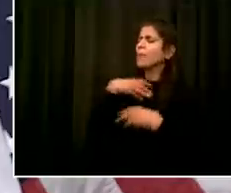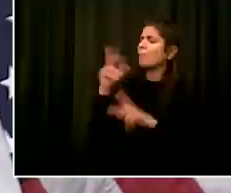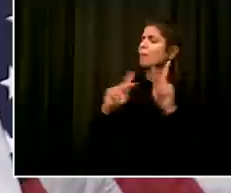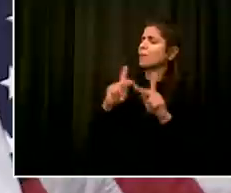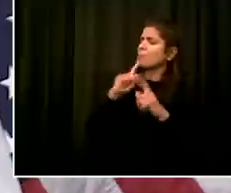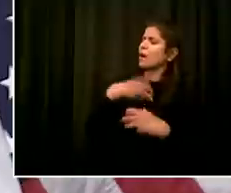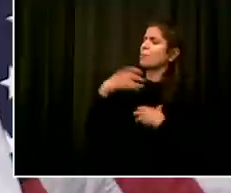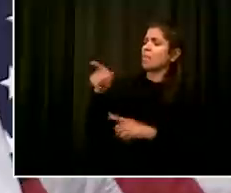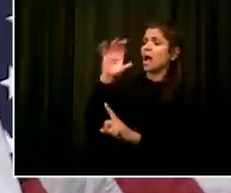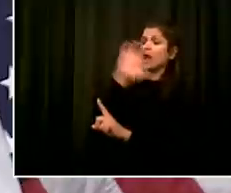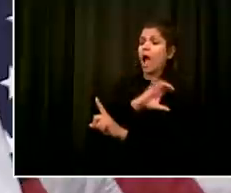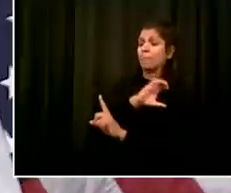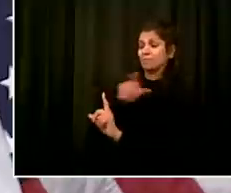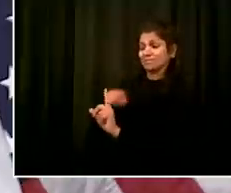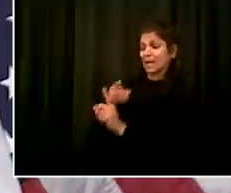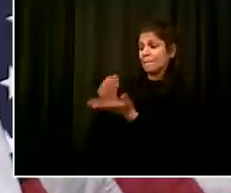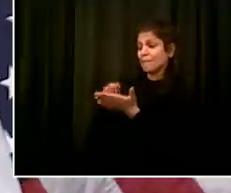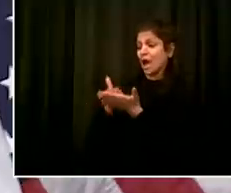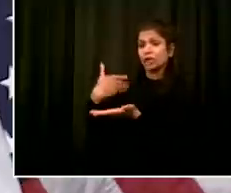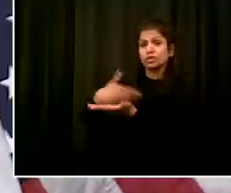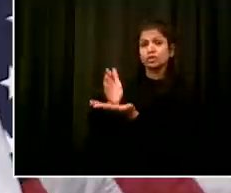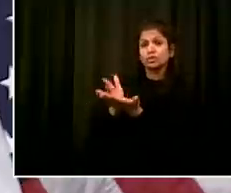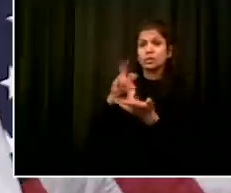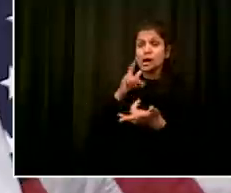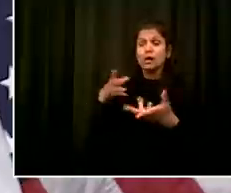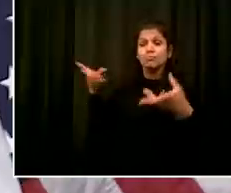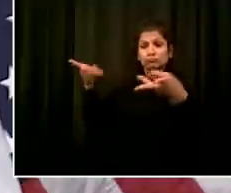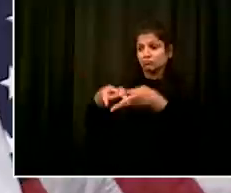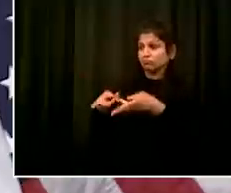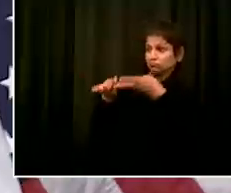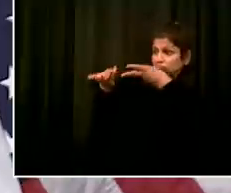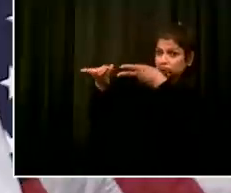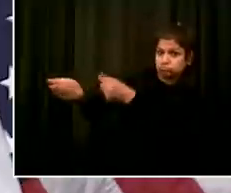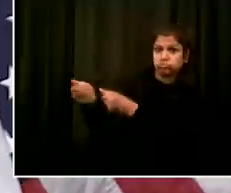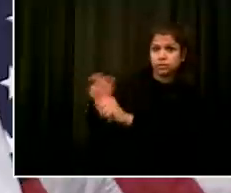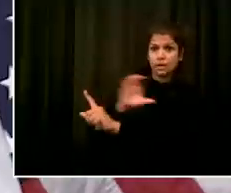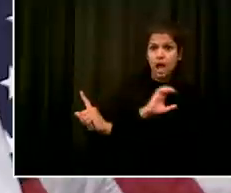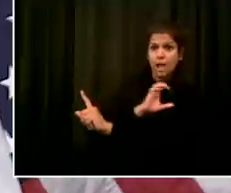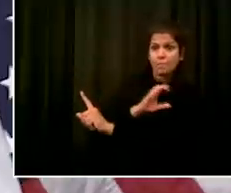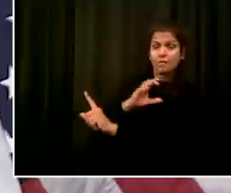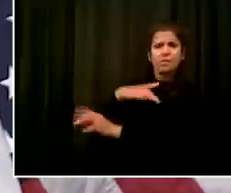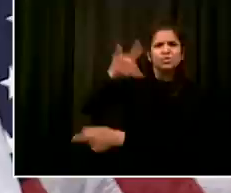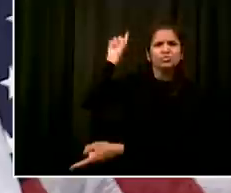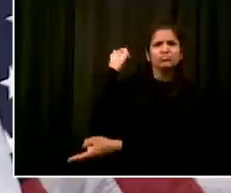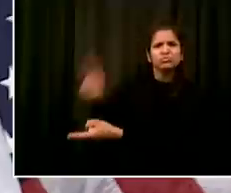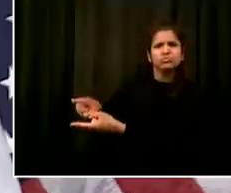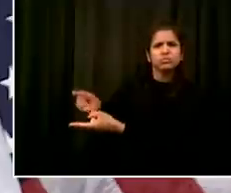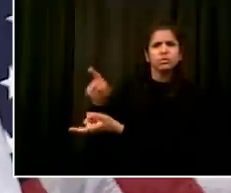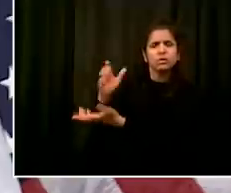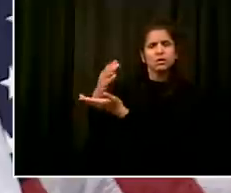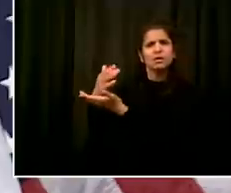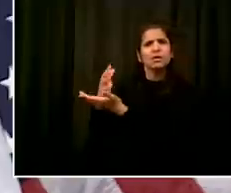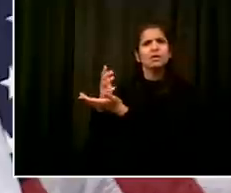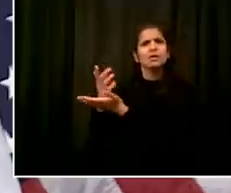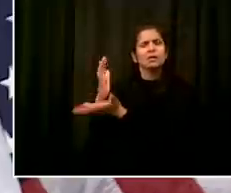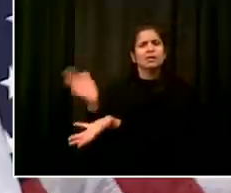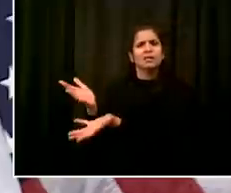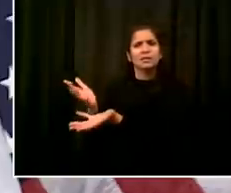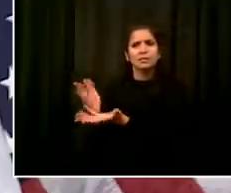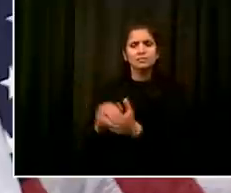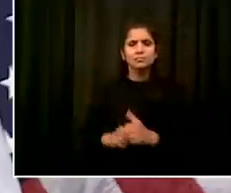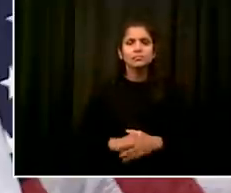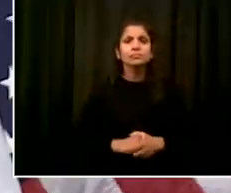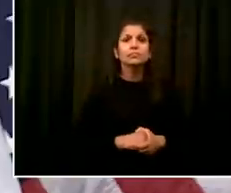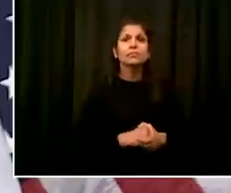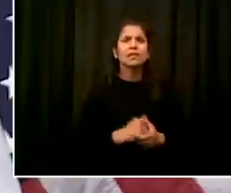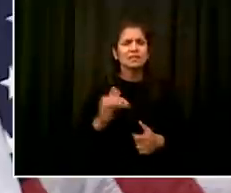funded, and that there needs to be more of an emphasis on young people and making sure